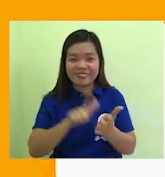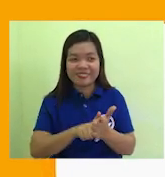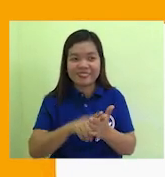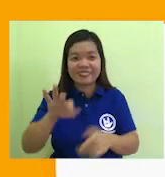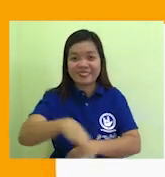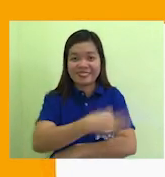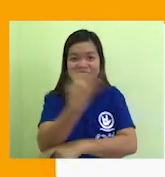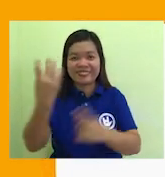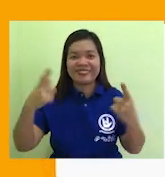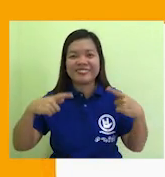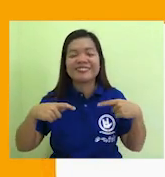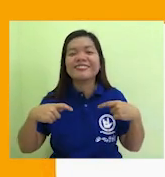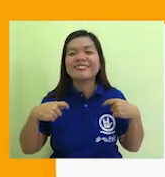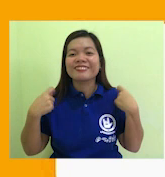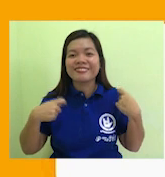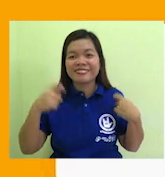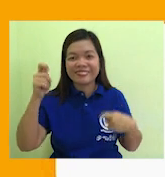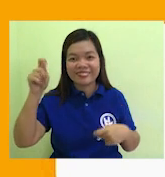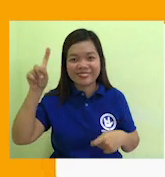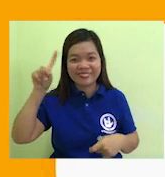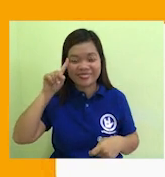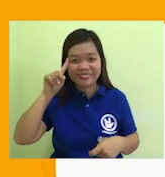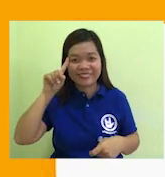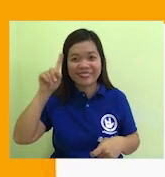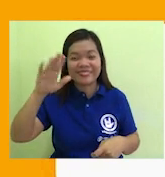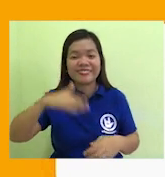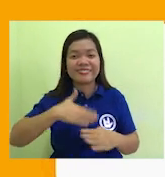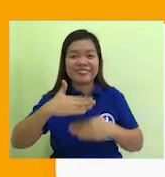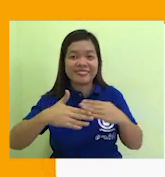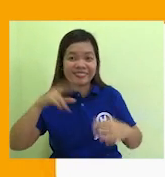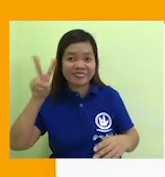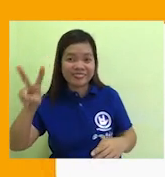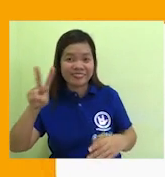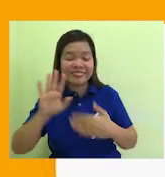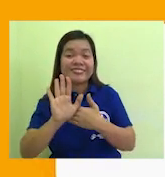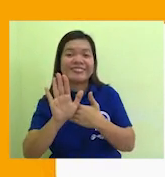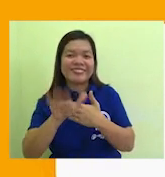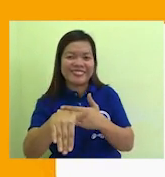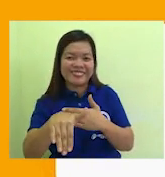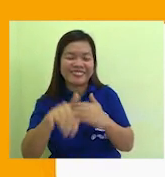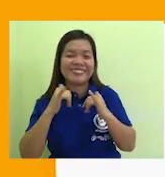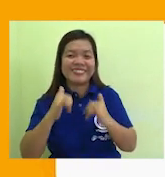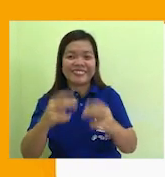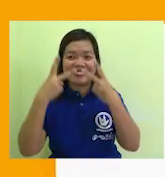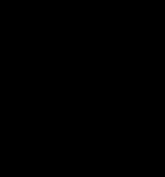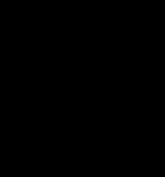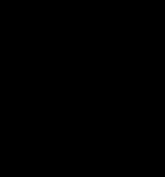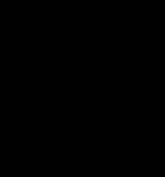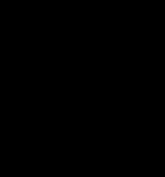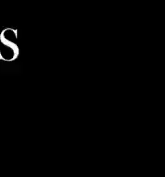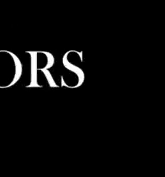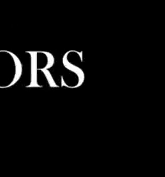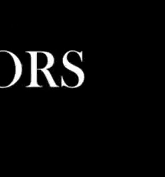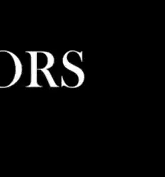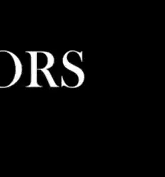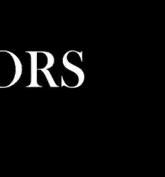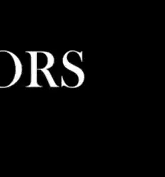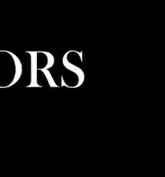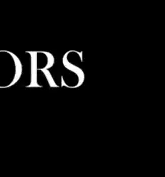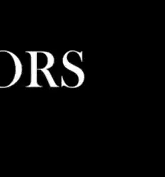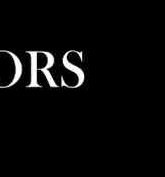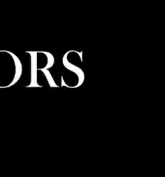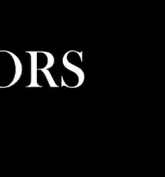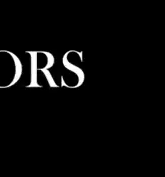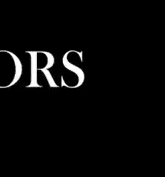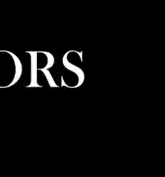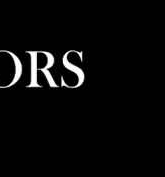Fernandino Teens TV Season 2 will be right back, so stay tuned! Ang Schools Division Office,